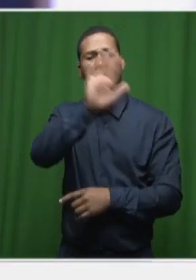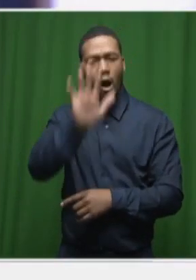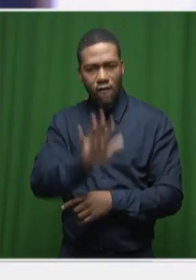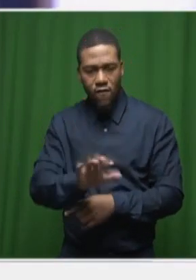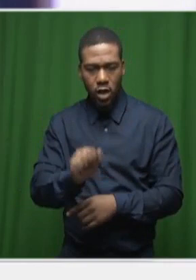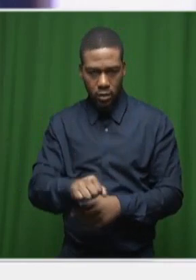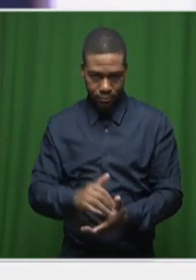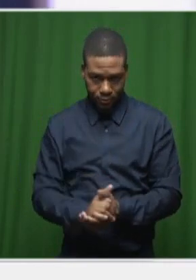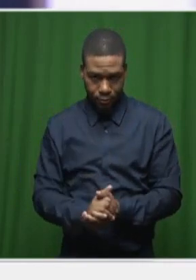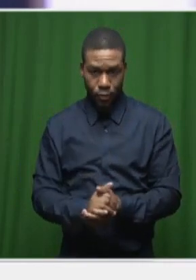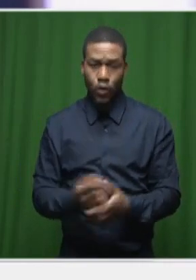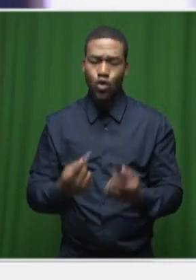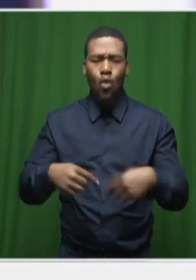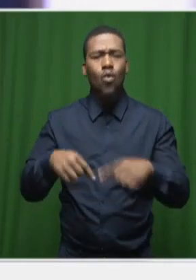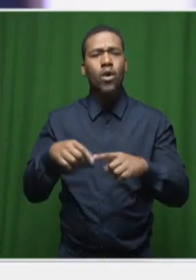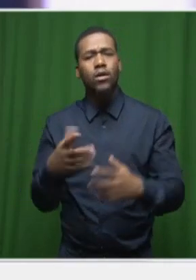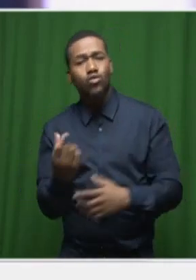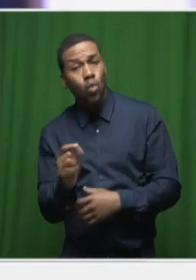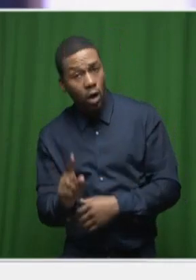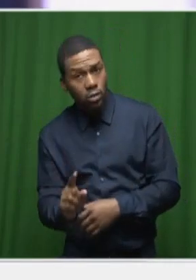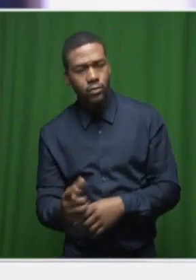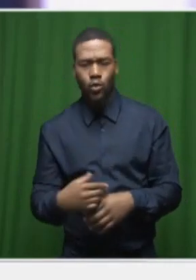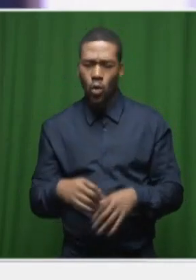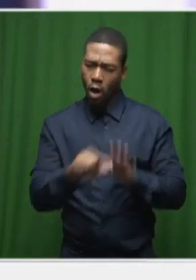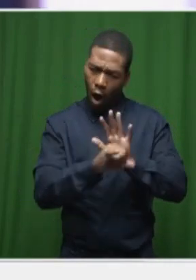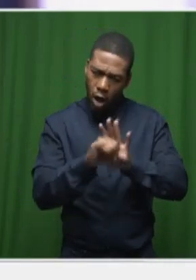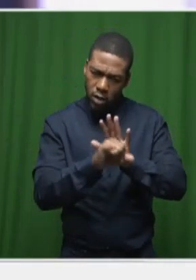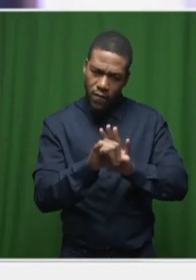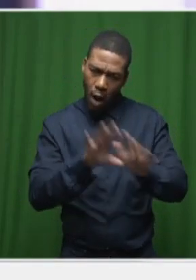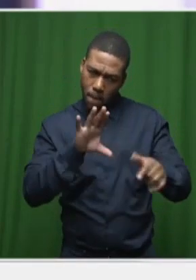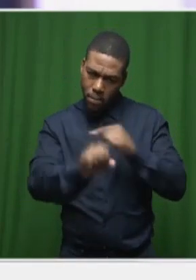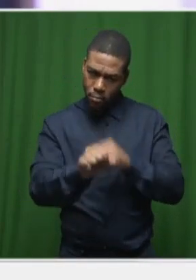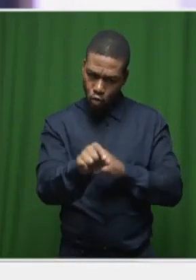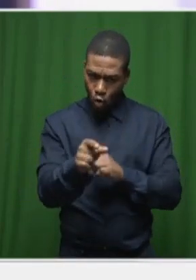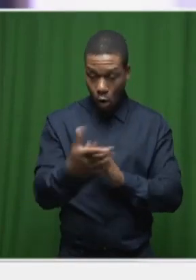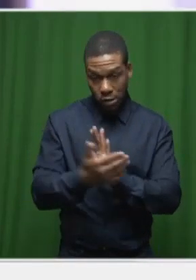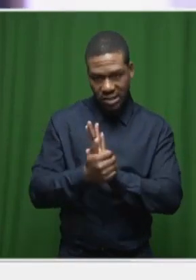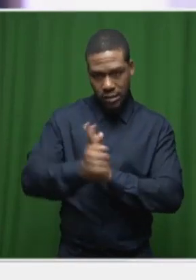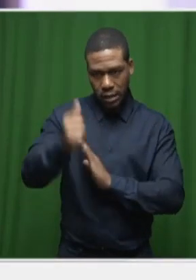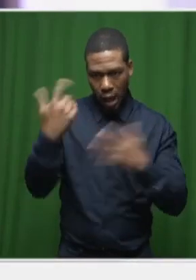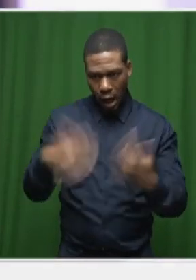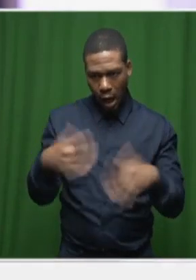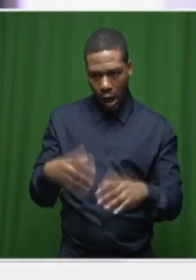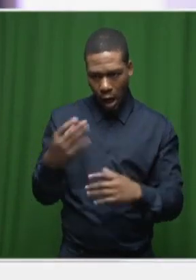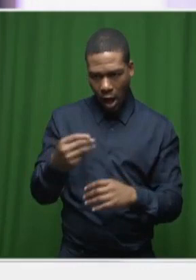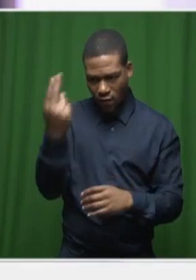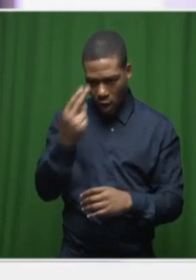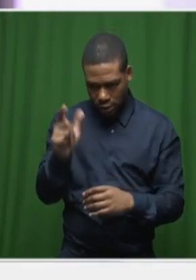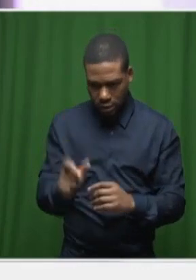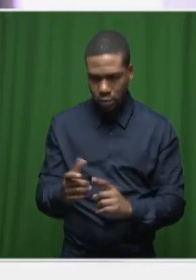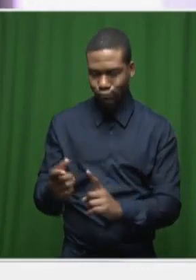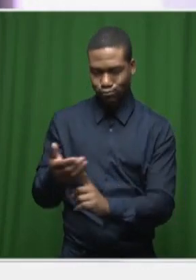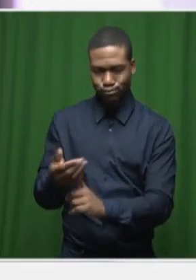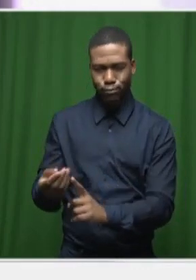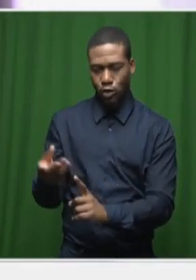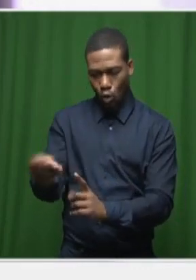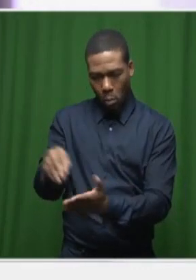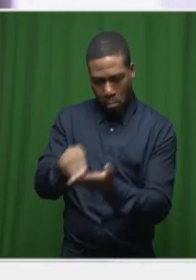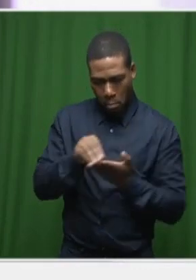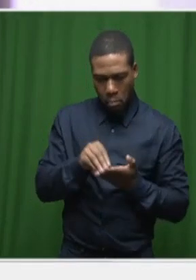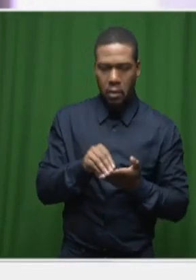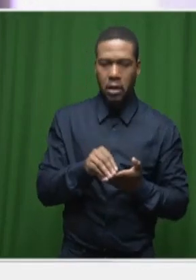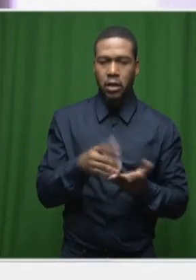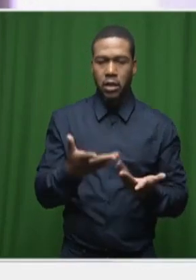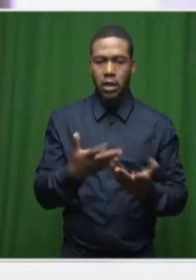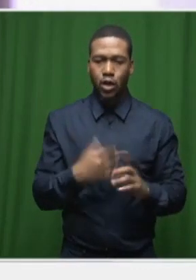So what it does basically is that identifying this talent, and then we bring the talent together, and then we search a person